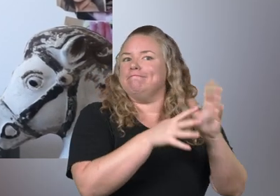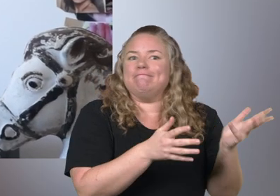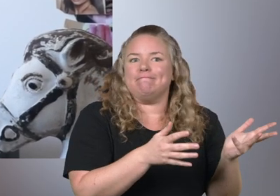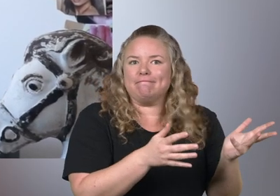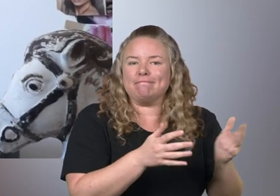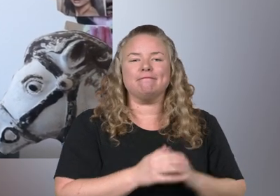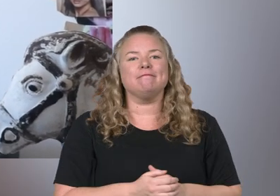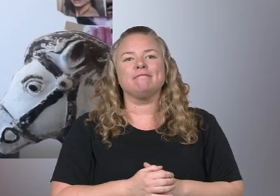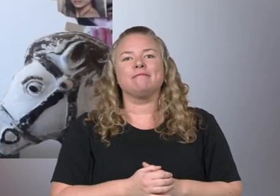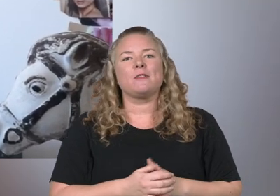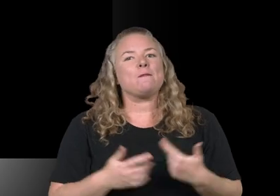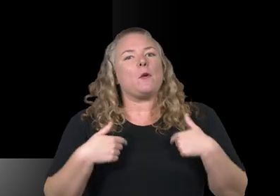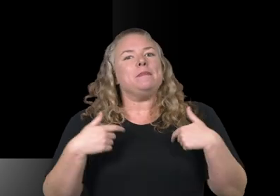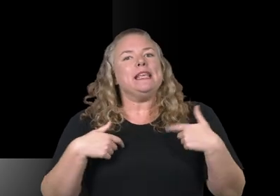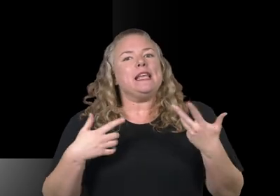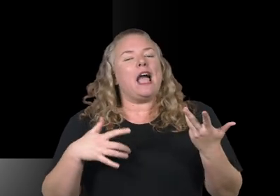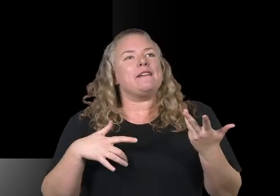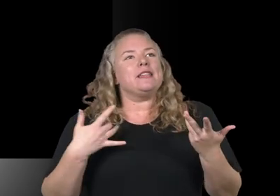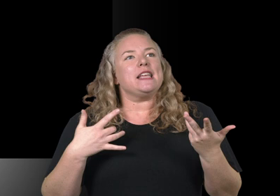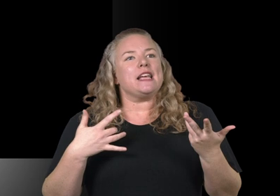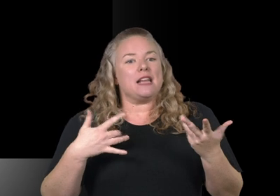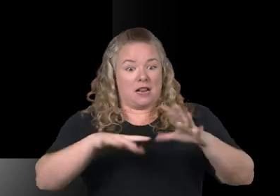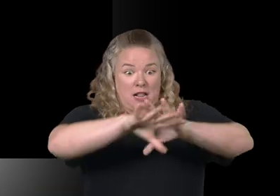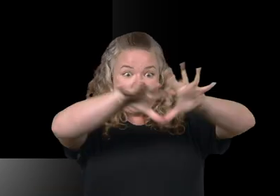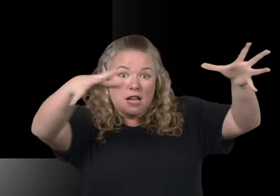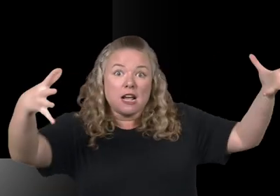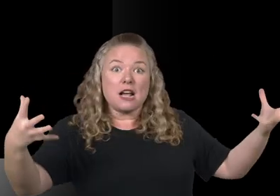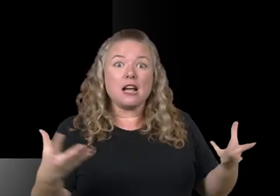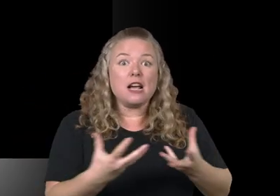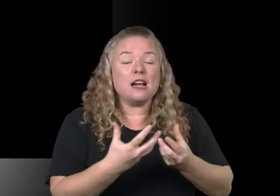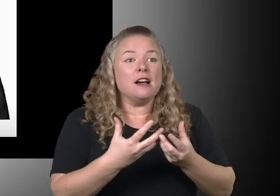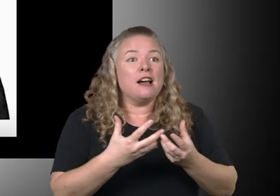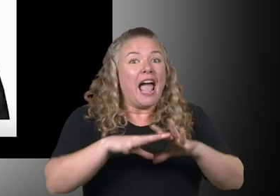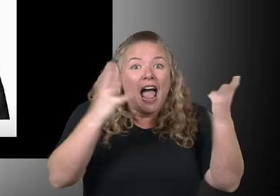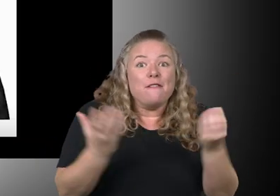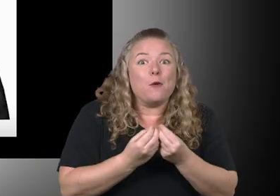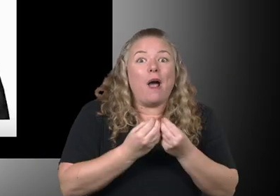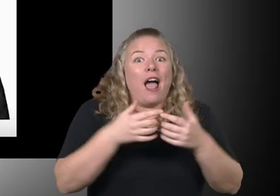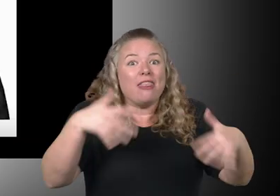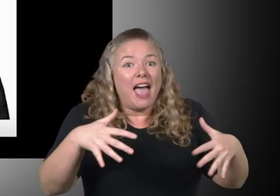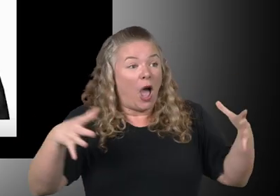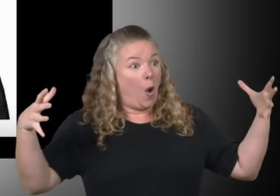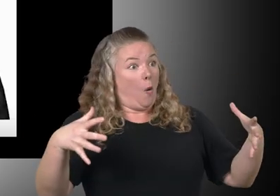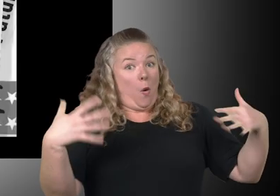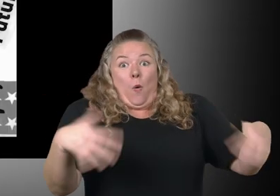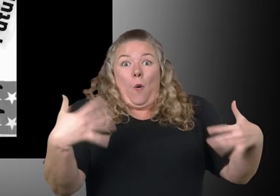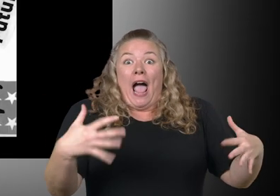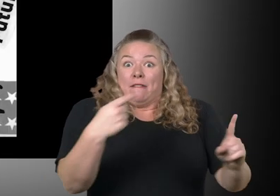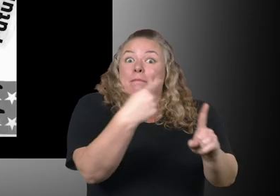of curation. For me, in a way, when a category becomes so